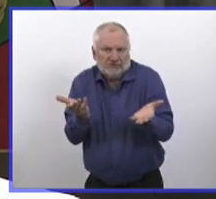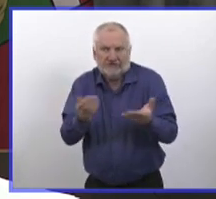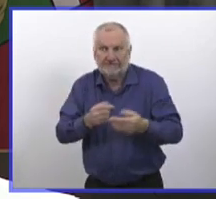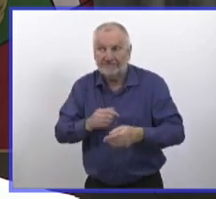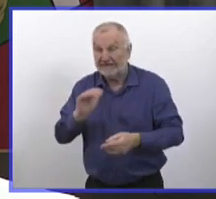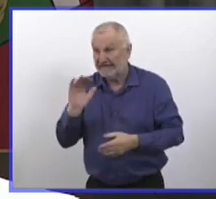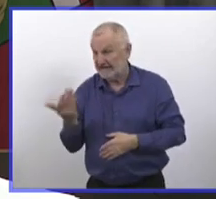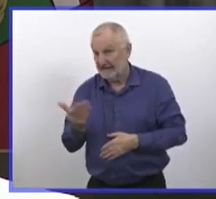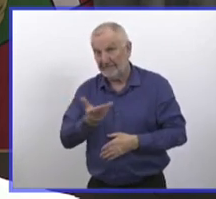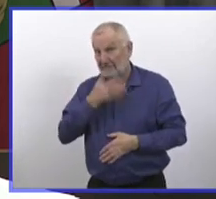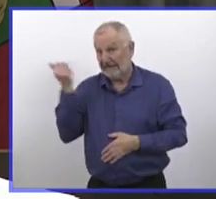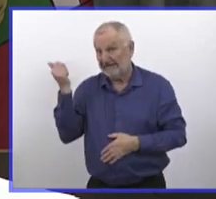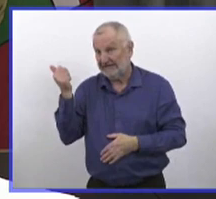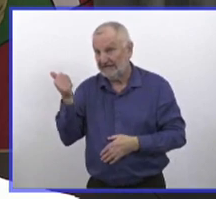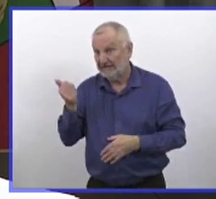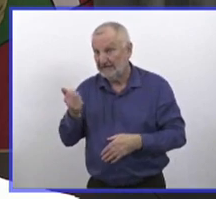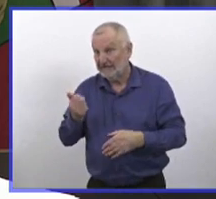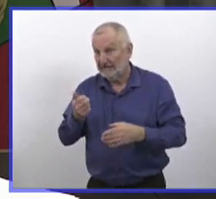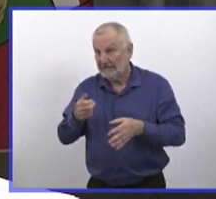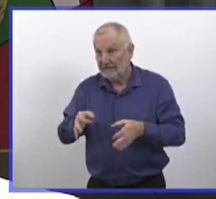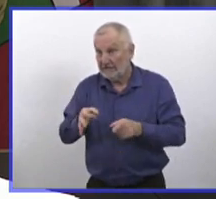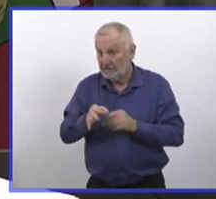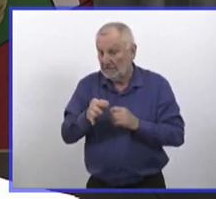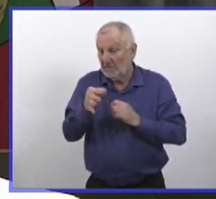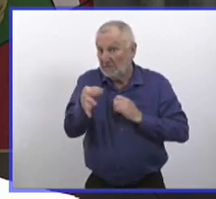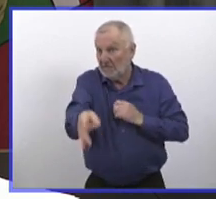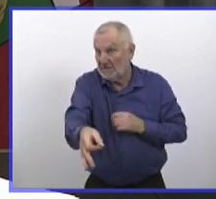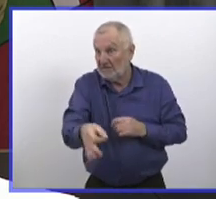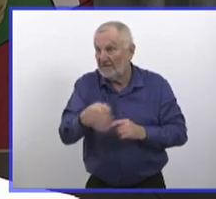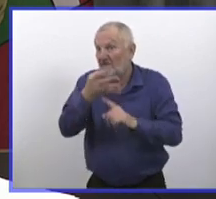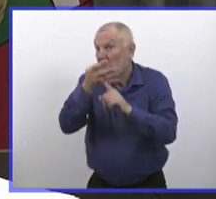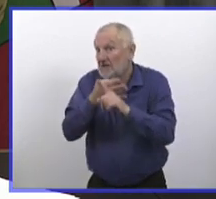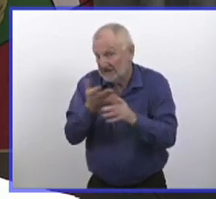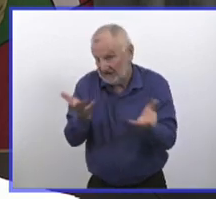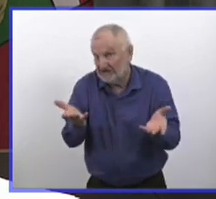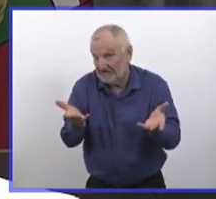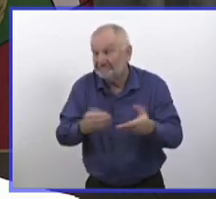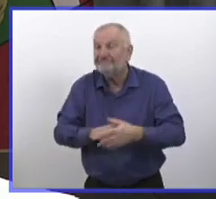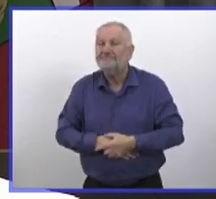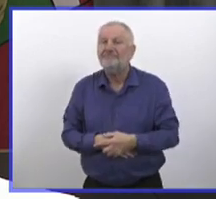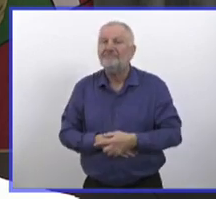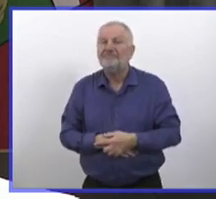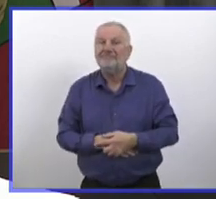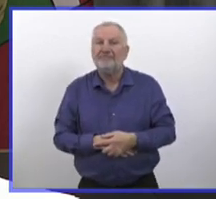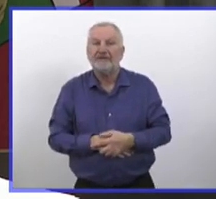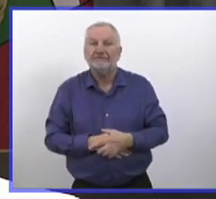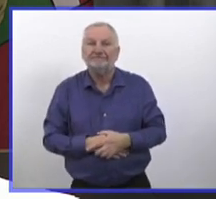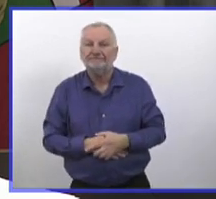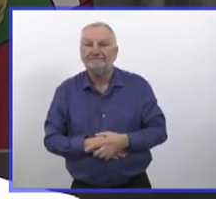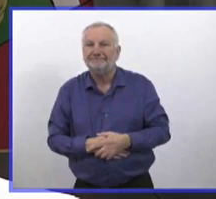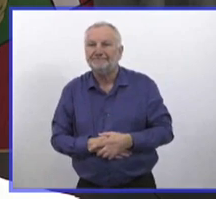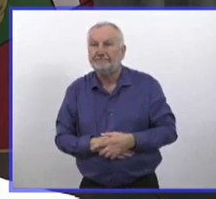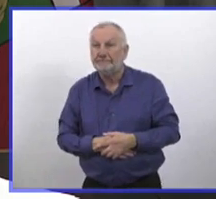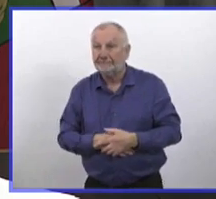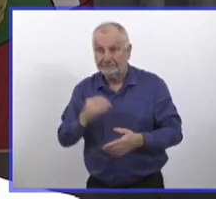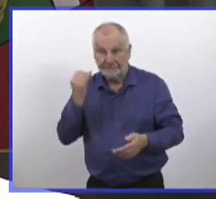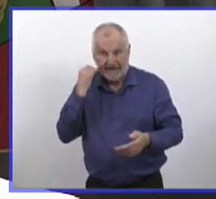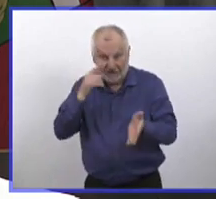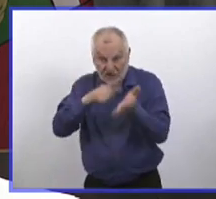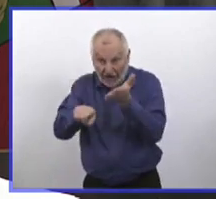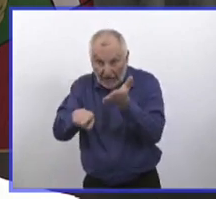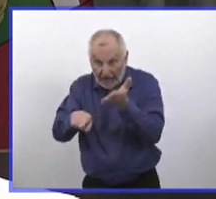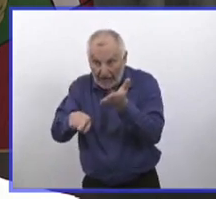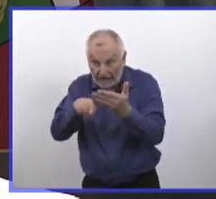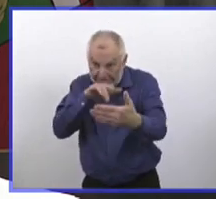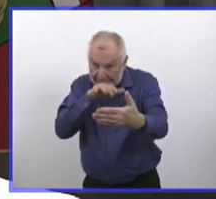option for Manitobans. So when we look at vaccinology more broadly,